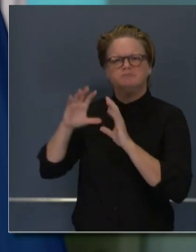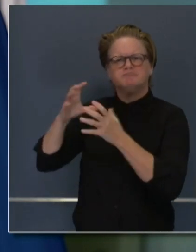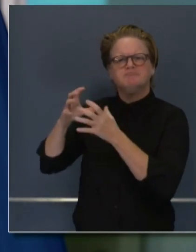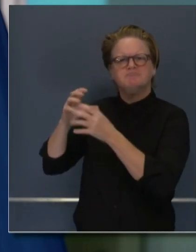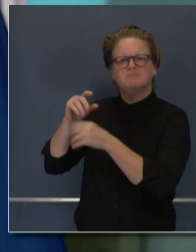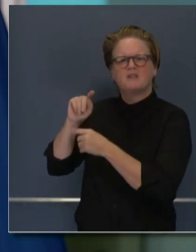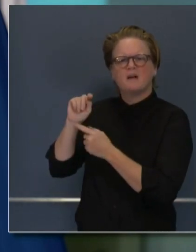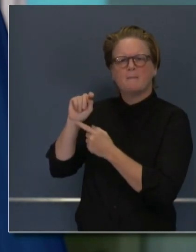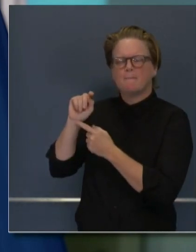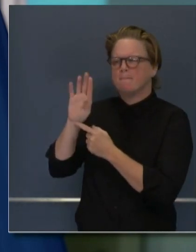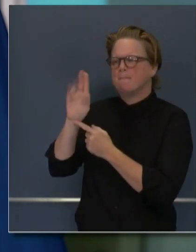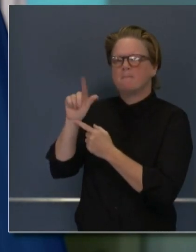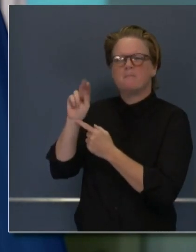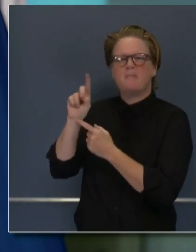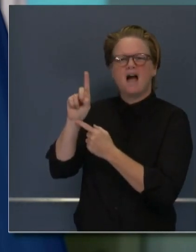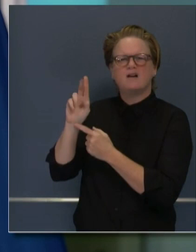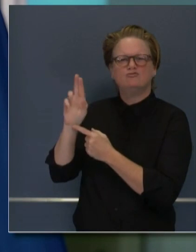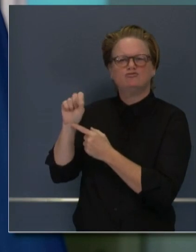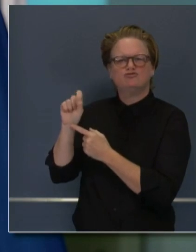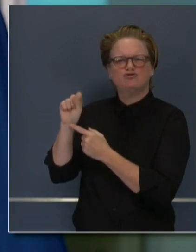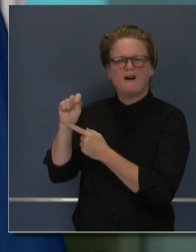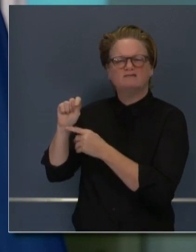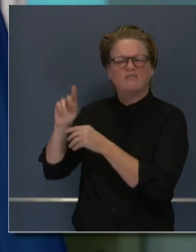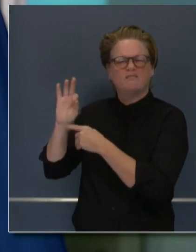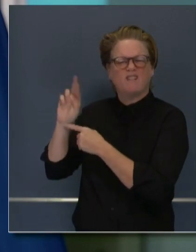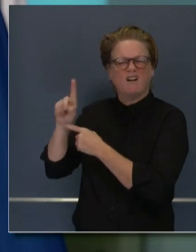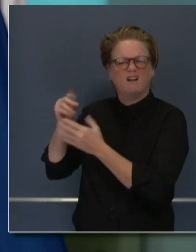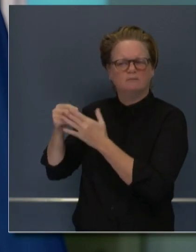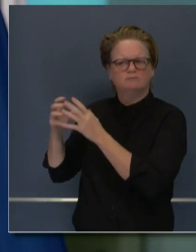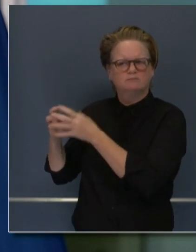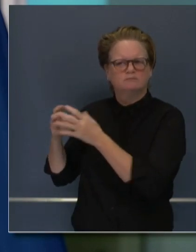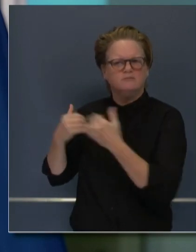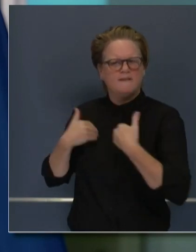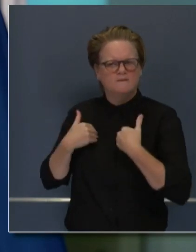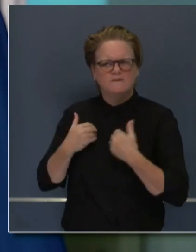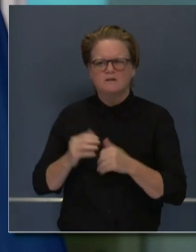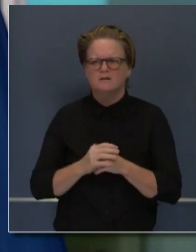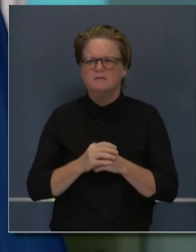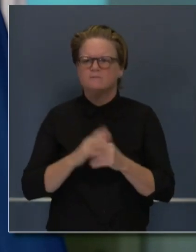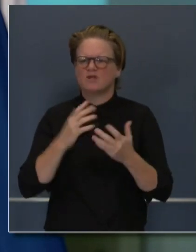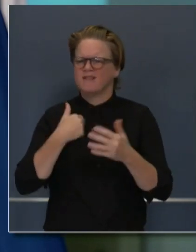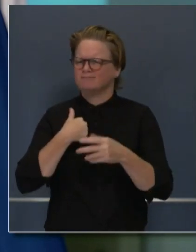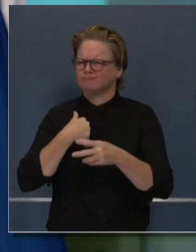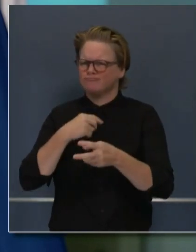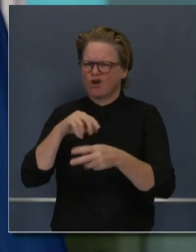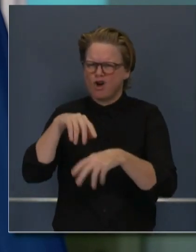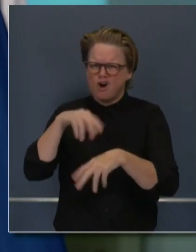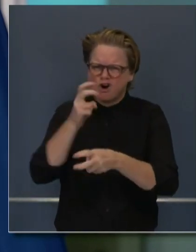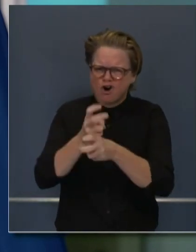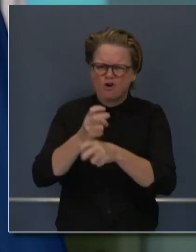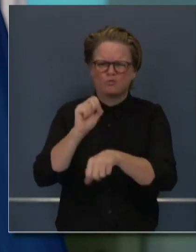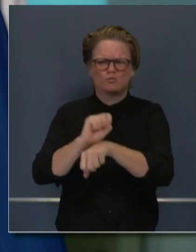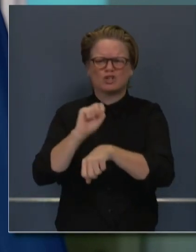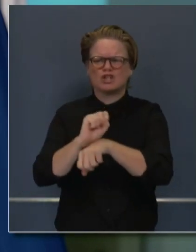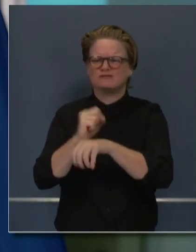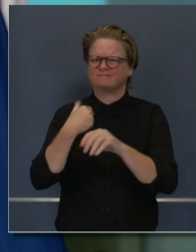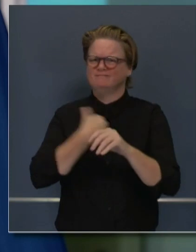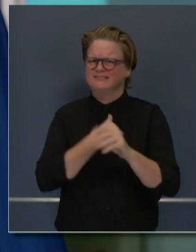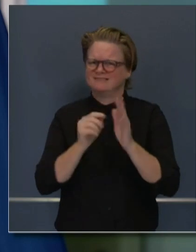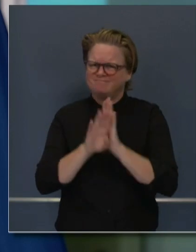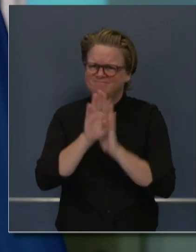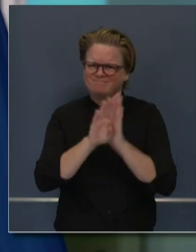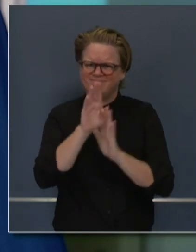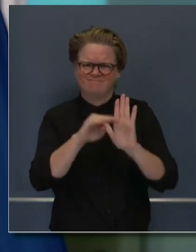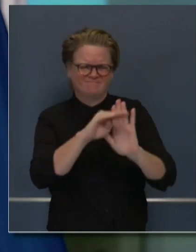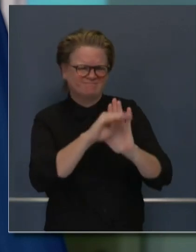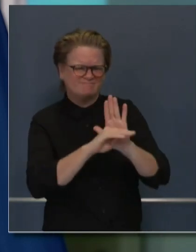is being done to not only address the state guidelines, but also to figure out and navigate some of the local guidelines